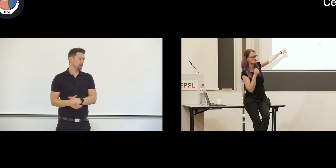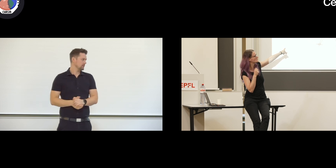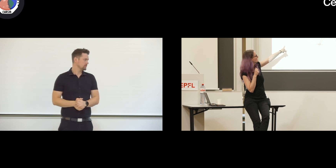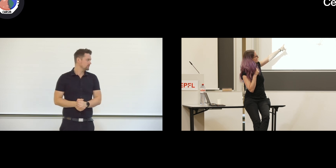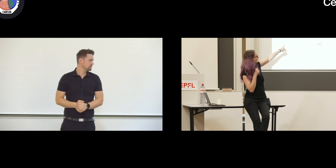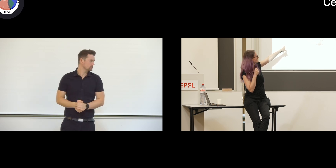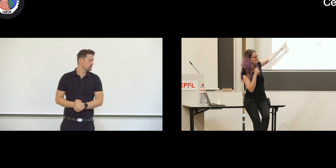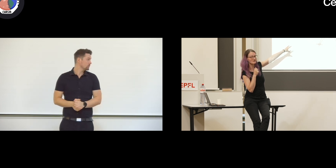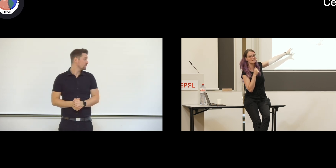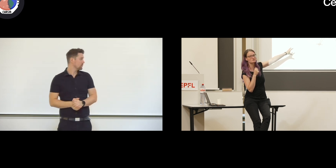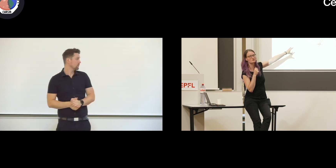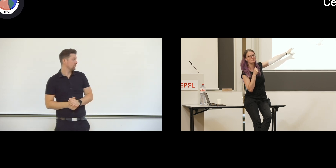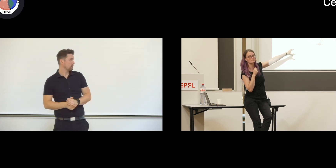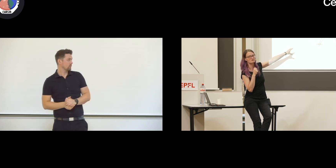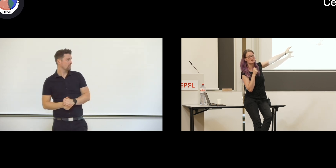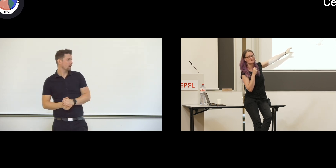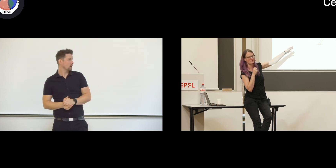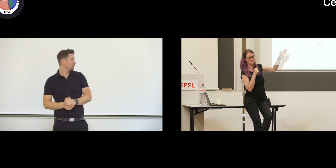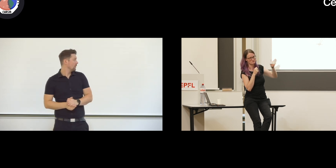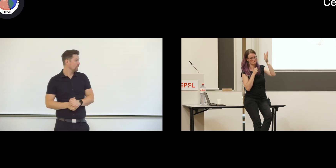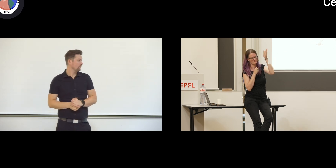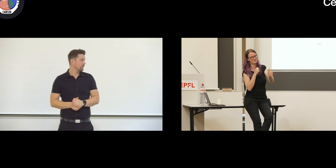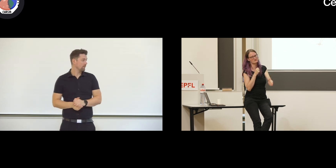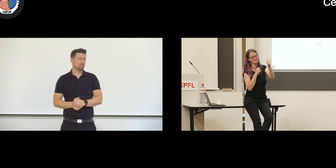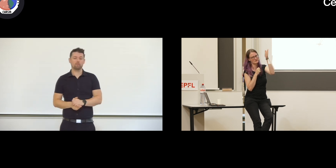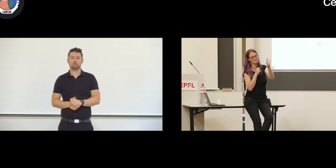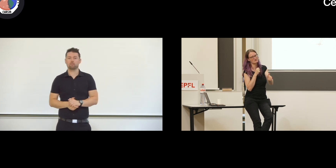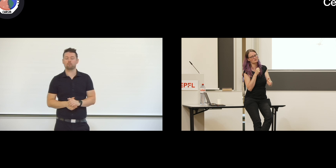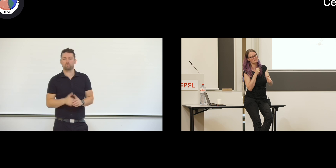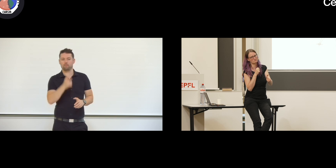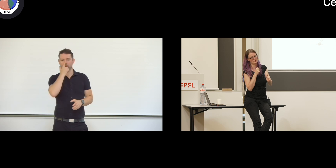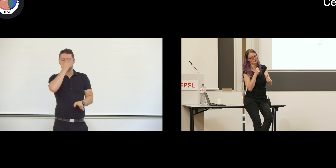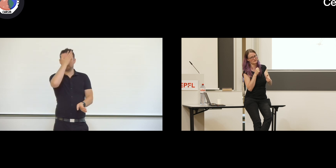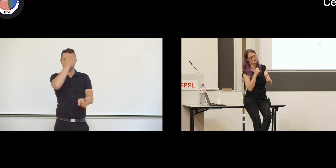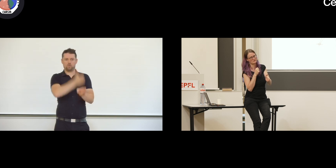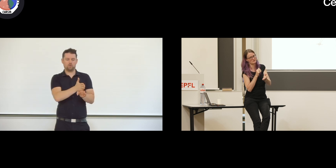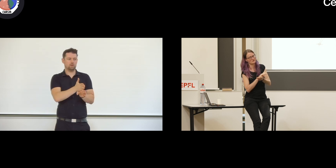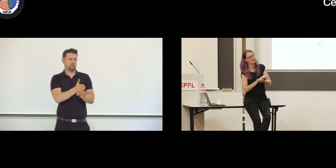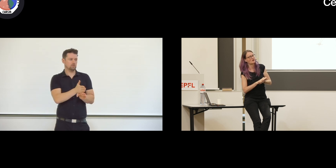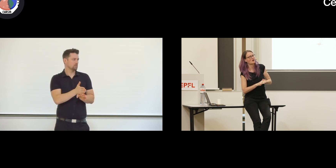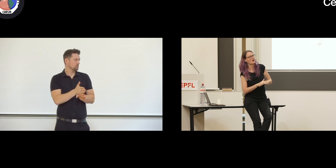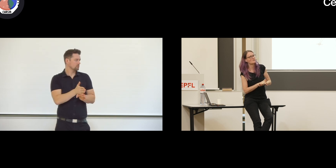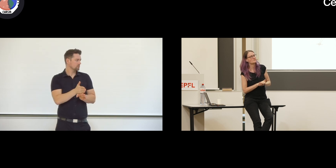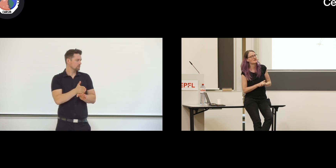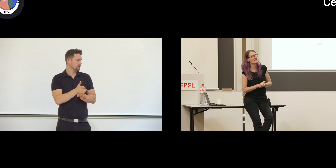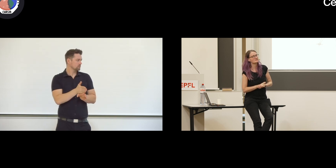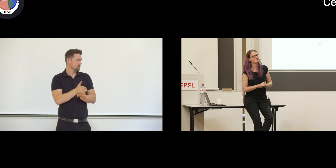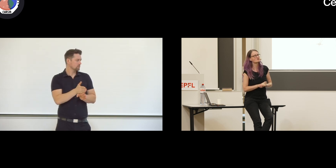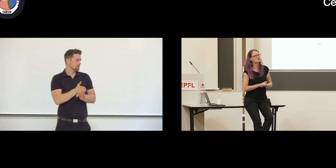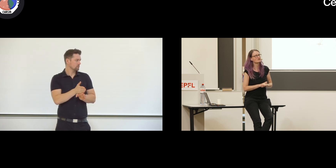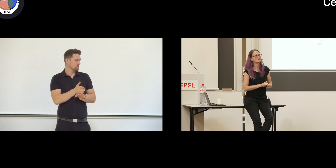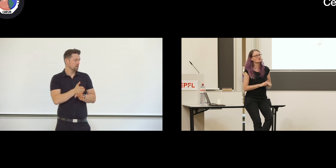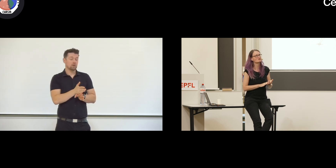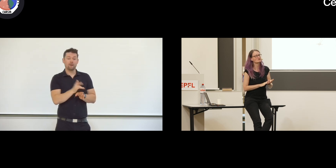connection modules and the actual modules, they can be closed pressure tight. As